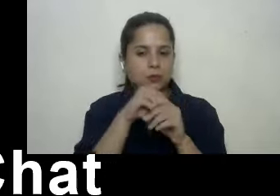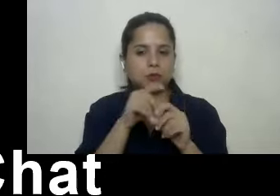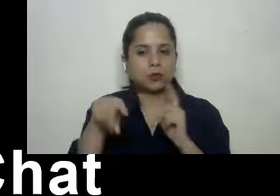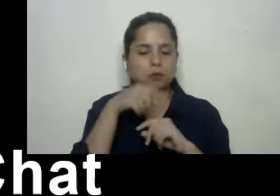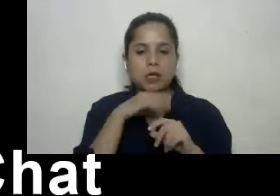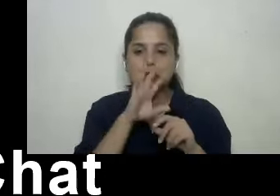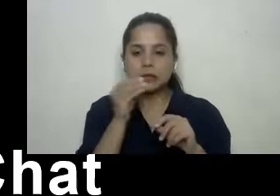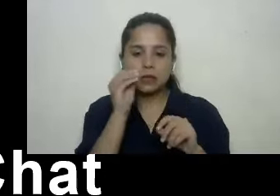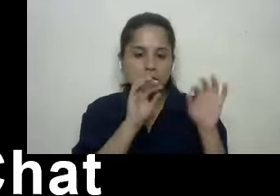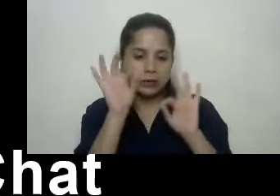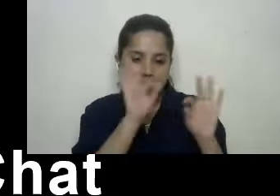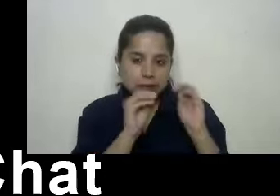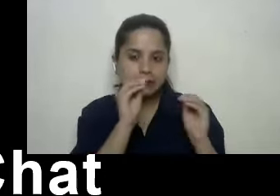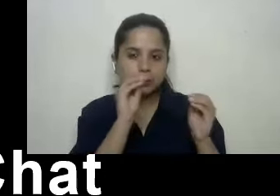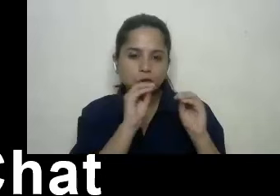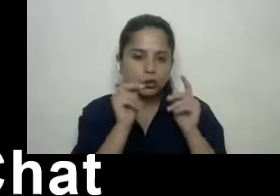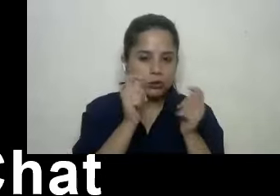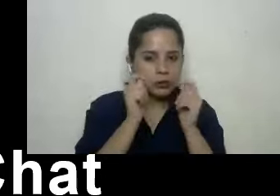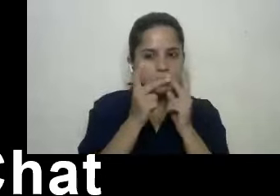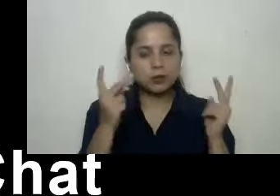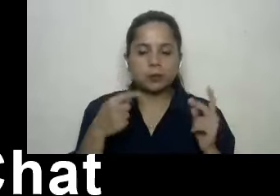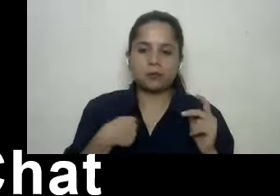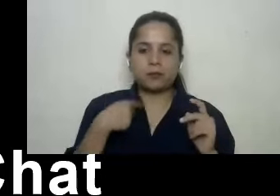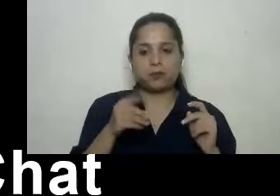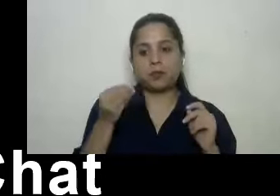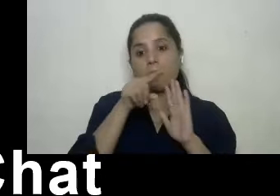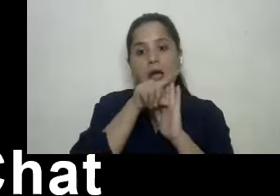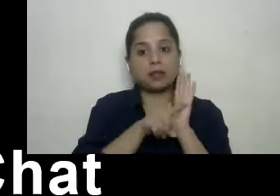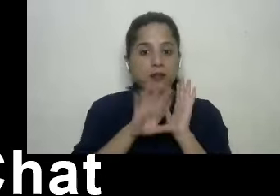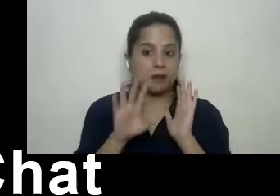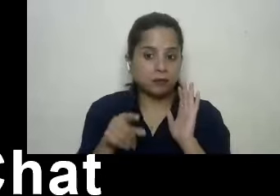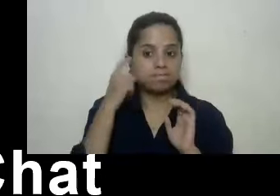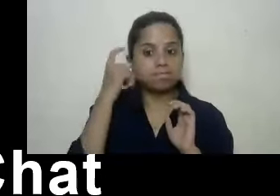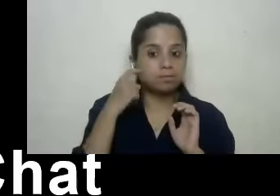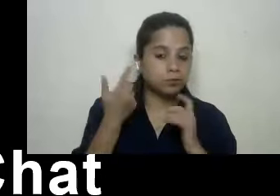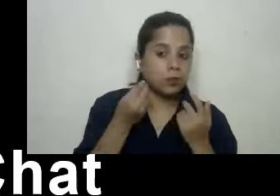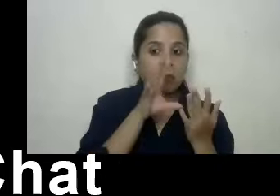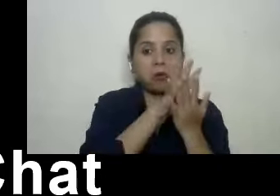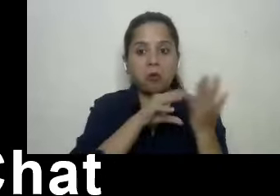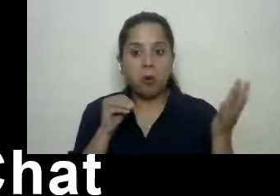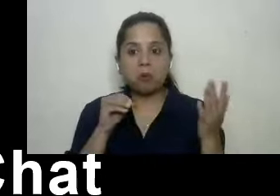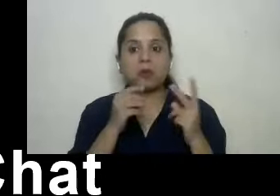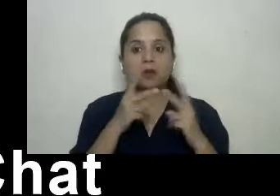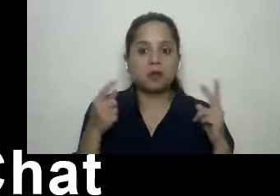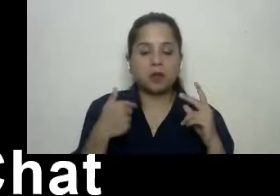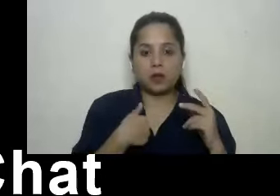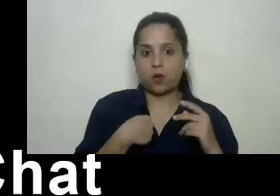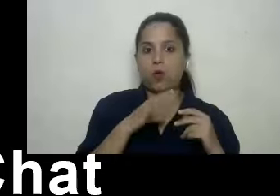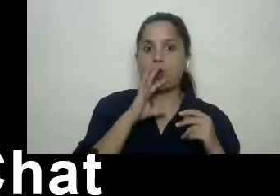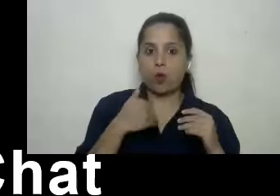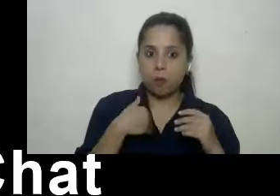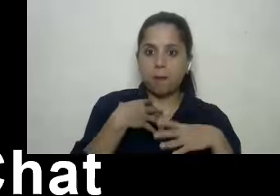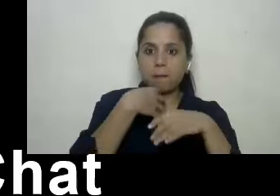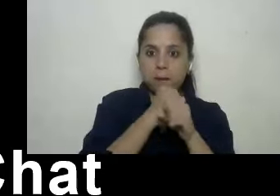salt till it gets that wise. And there are ethical concerns of plagiarism and obviously privacy, security, that